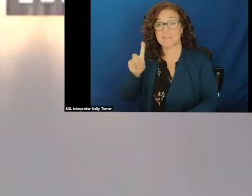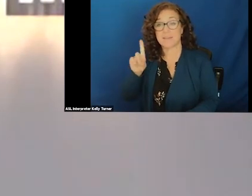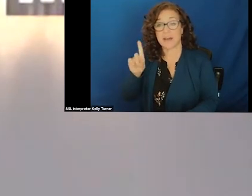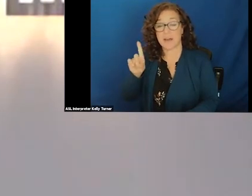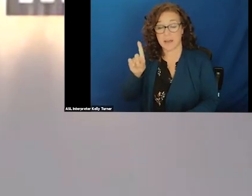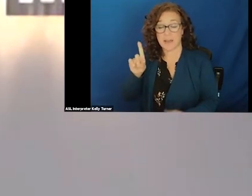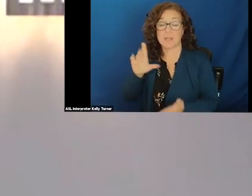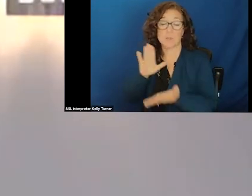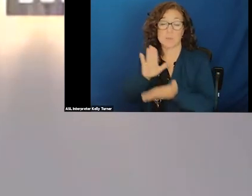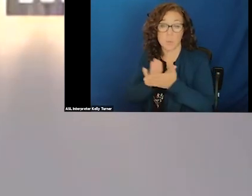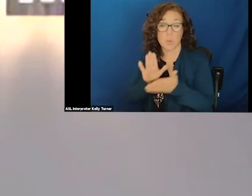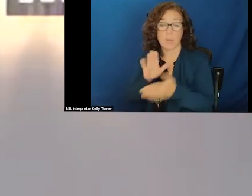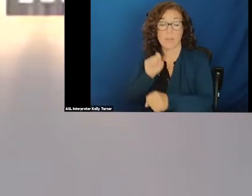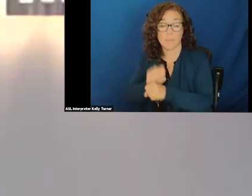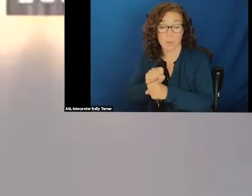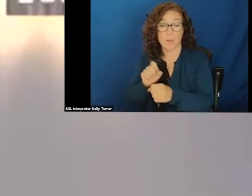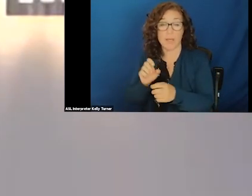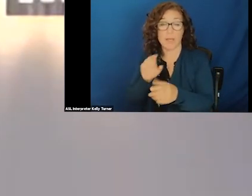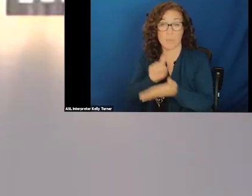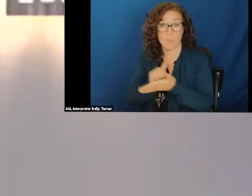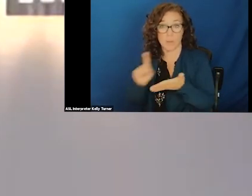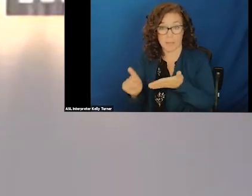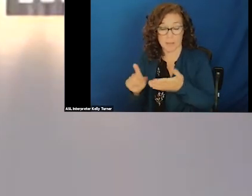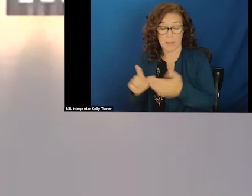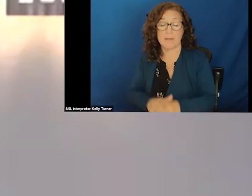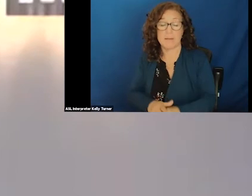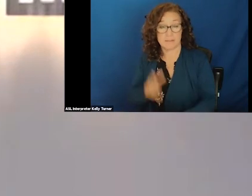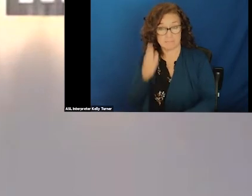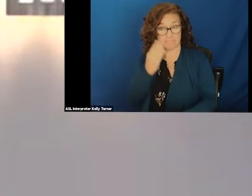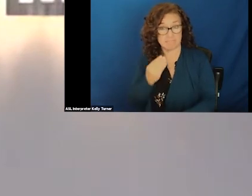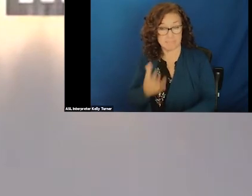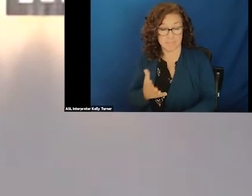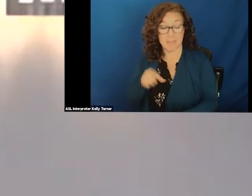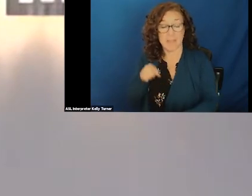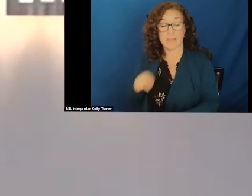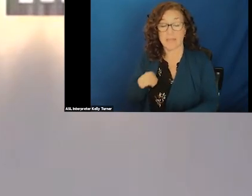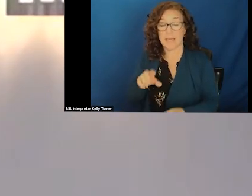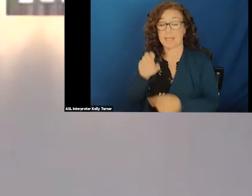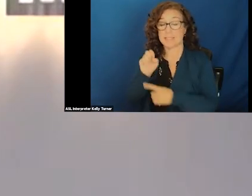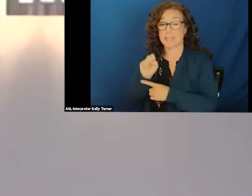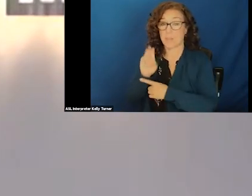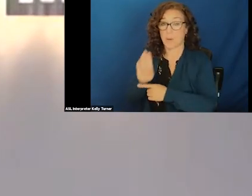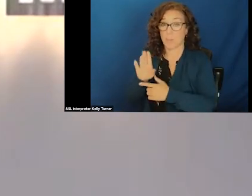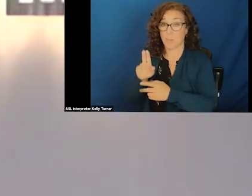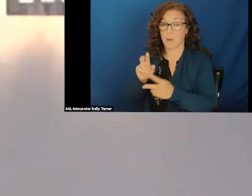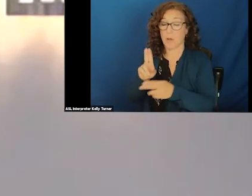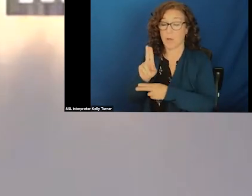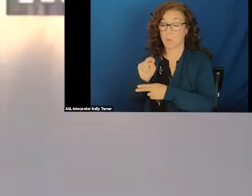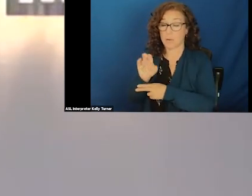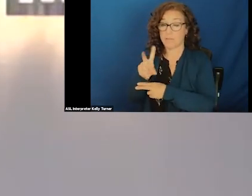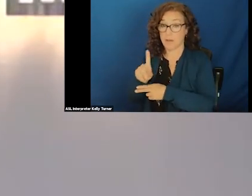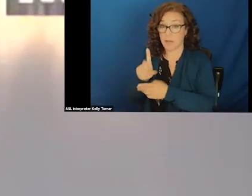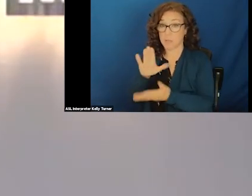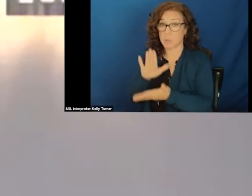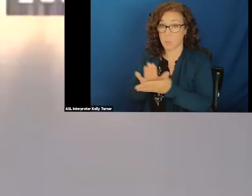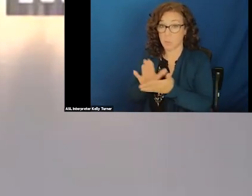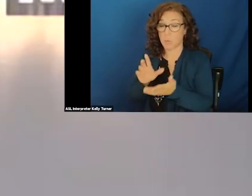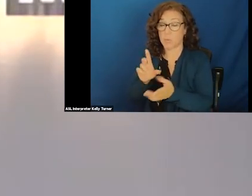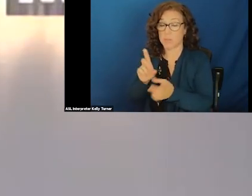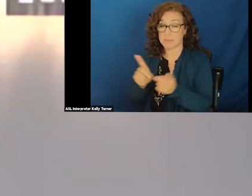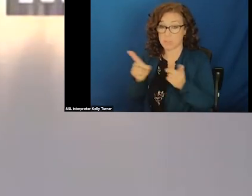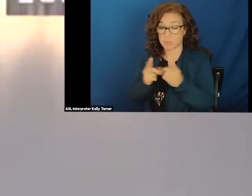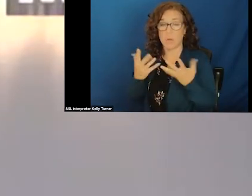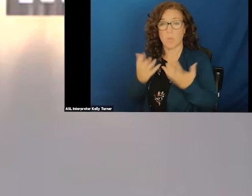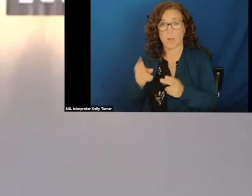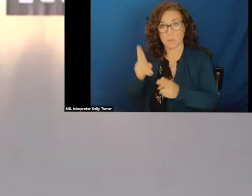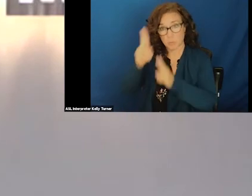Unified School District hereby recognizes and wishes to honor the contribution of the certificated and classified professionals